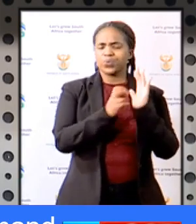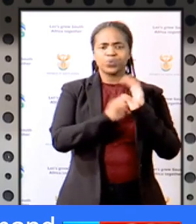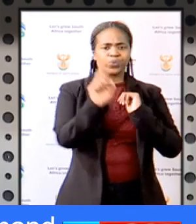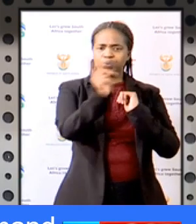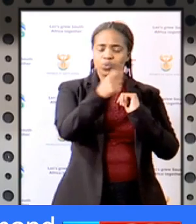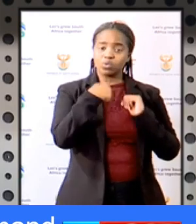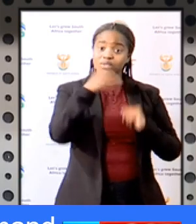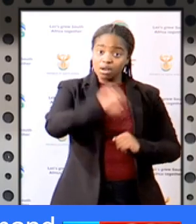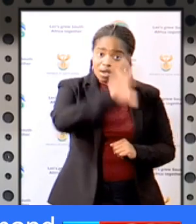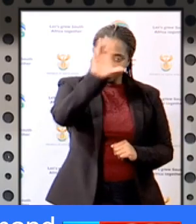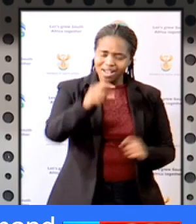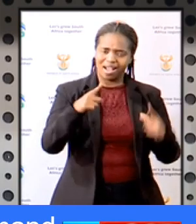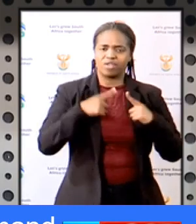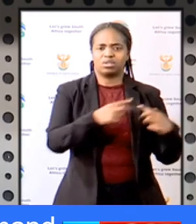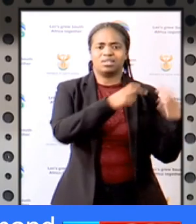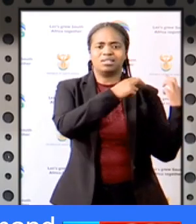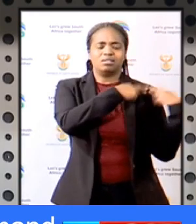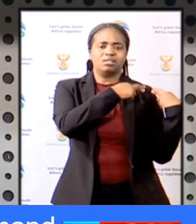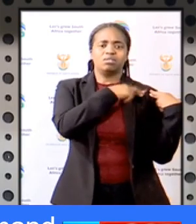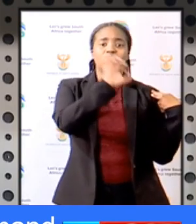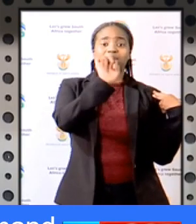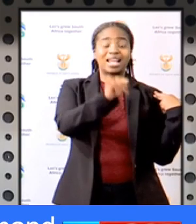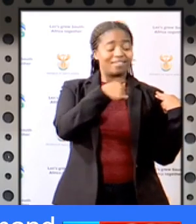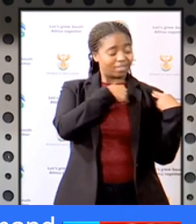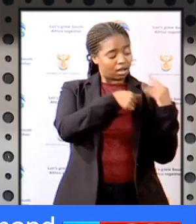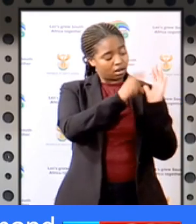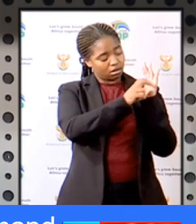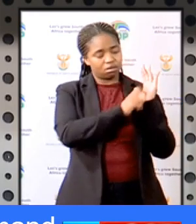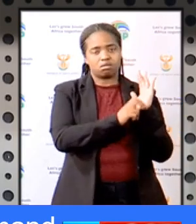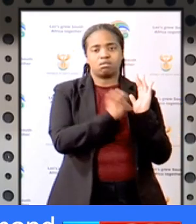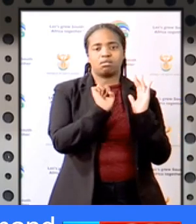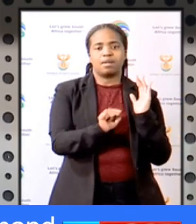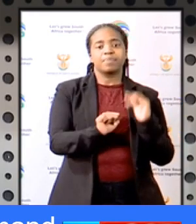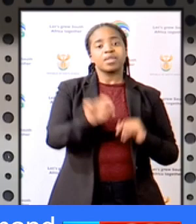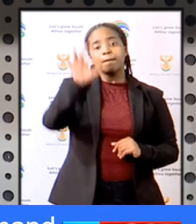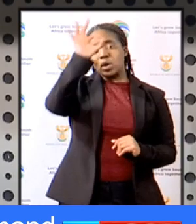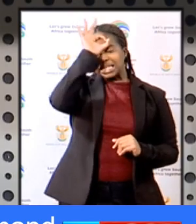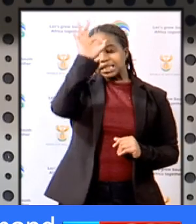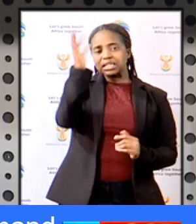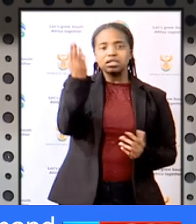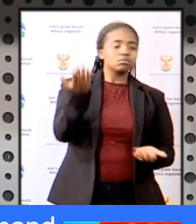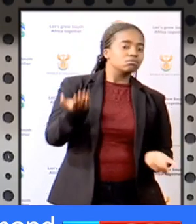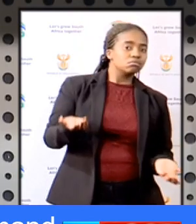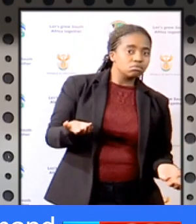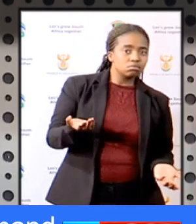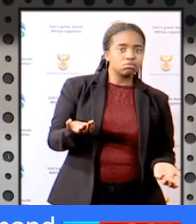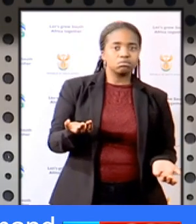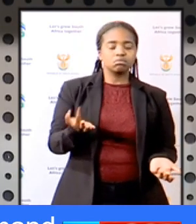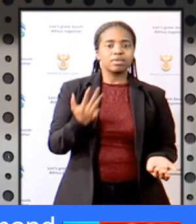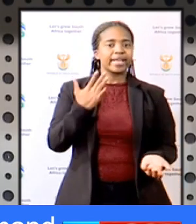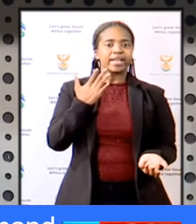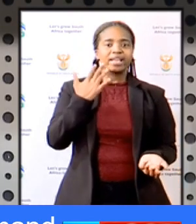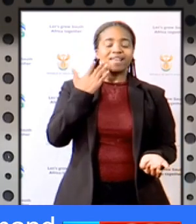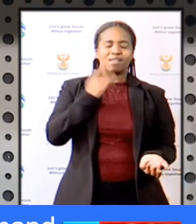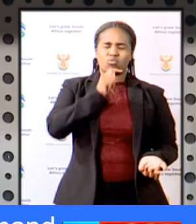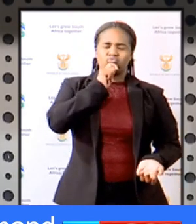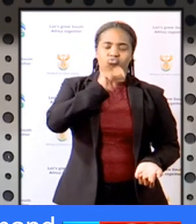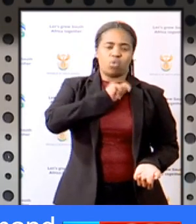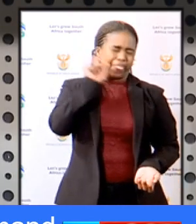we have that responsibility, and these regulations take that into account. The police comes in at a stage where there is